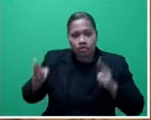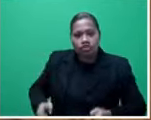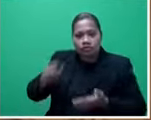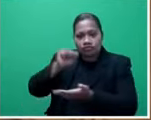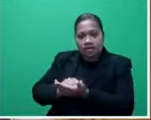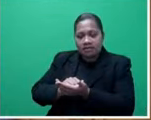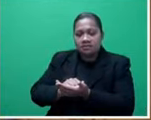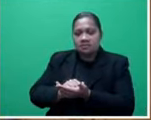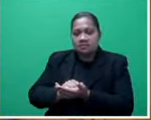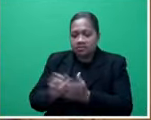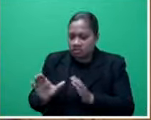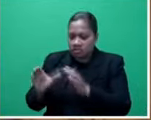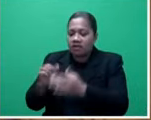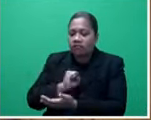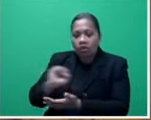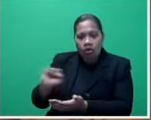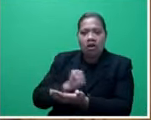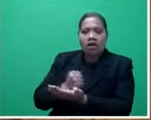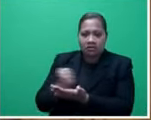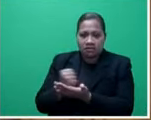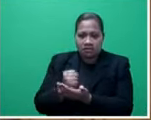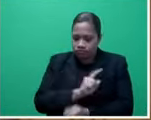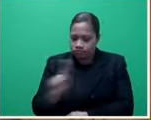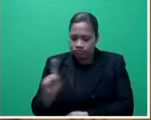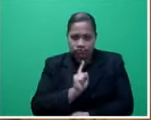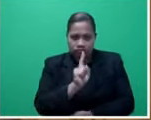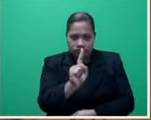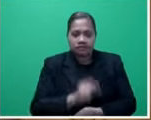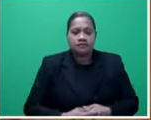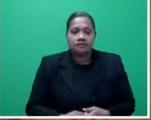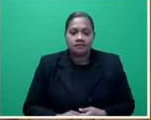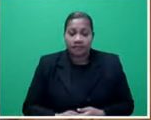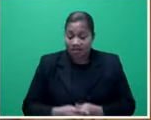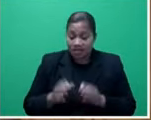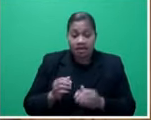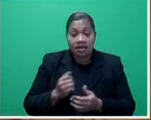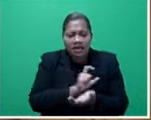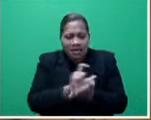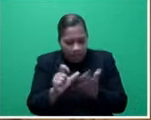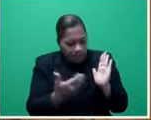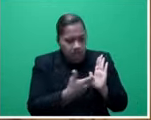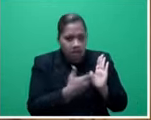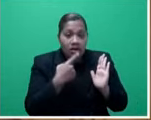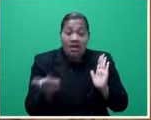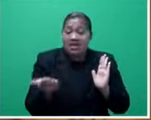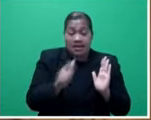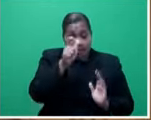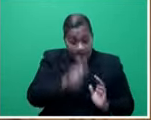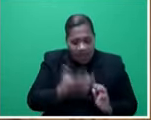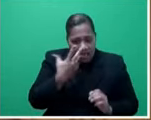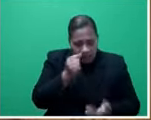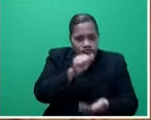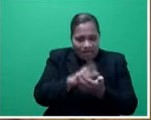Anti-Discrimination Commission for their action. The Commission has clearly stated that any person has the right to lodge the complaint to the